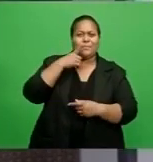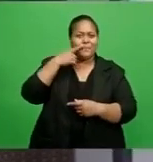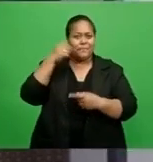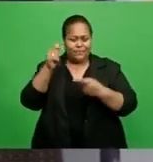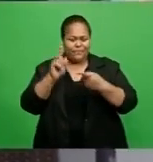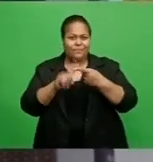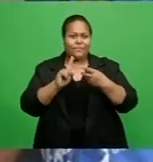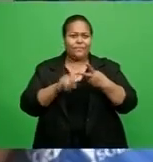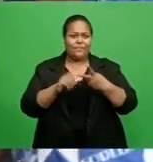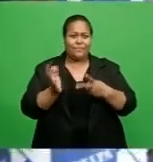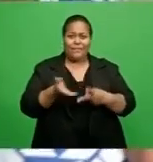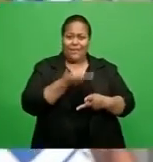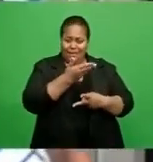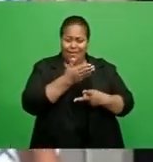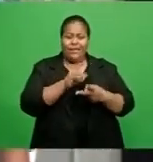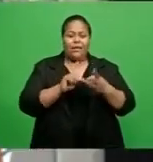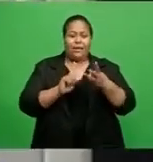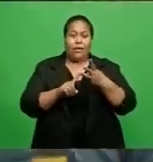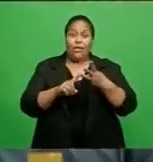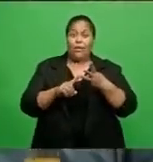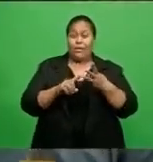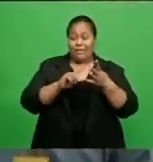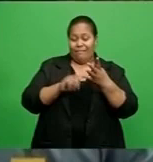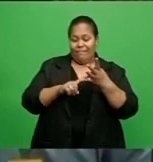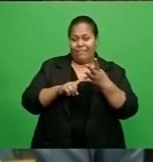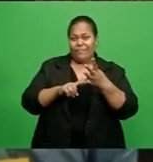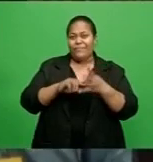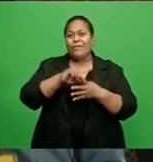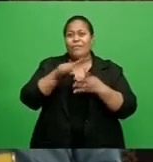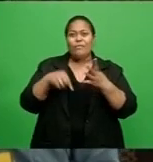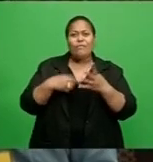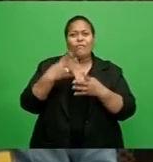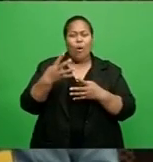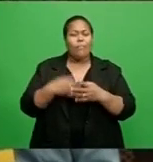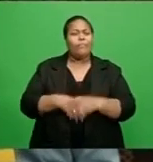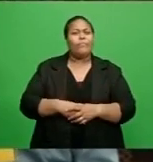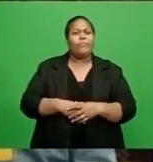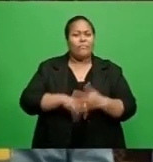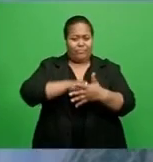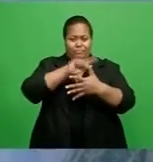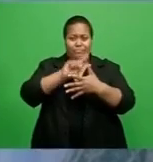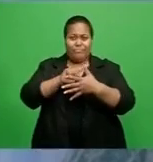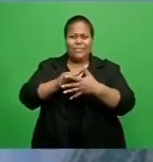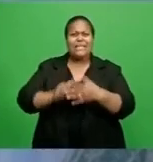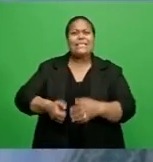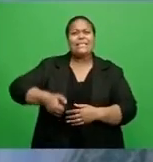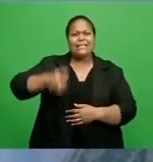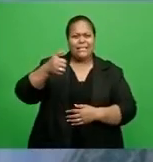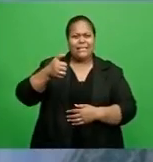Viliame Avoka, Ro Filipe Tuisawau, Aseri Randrondro, Pio Tambaiwalu, and Ratu